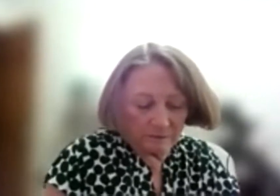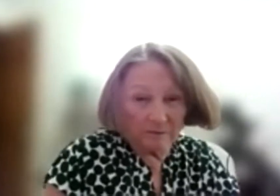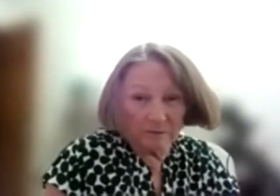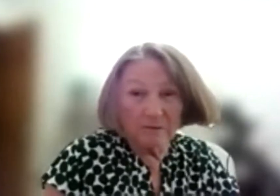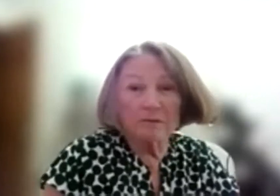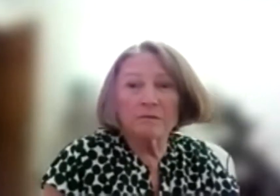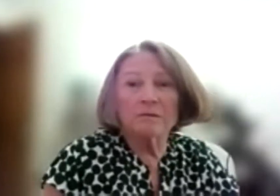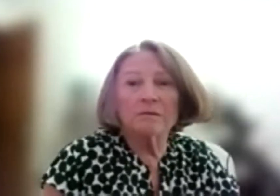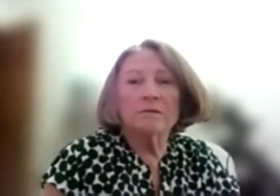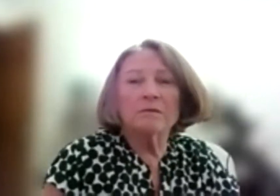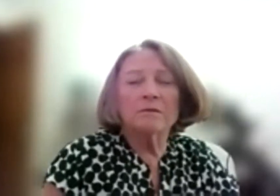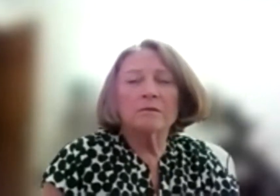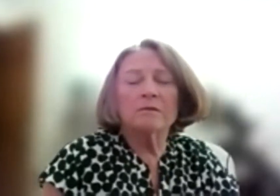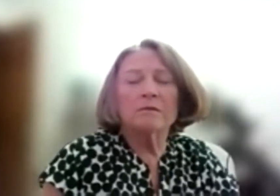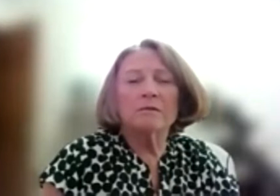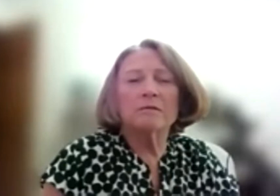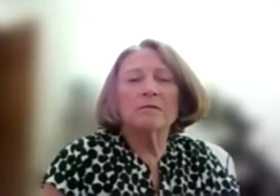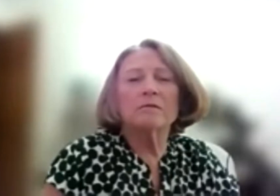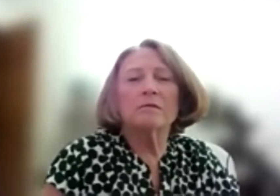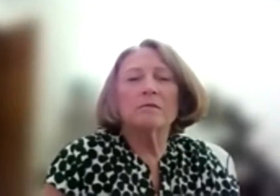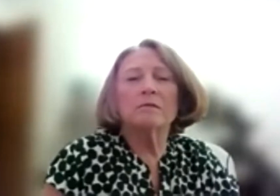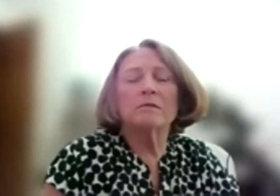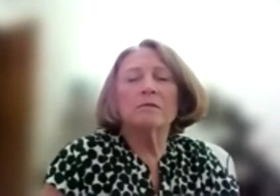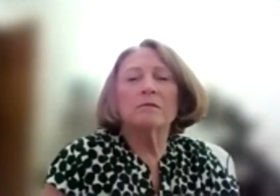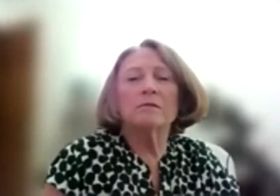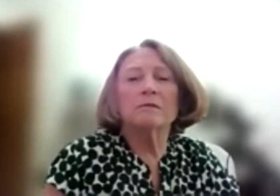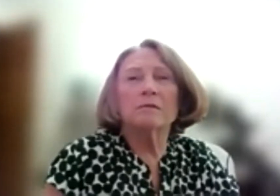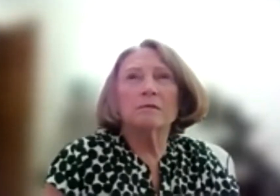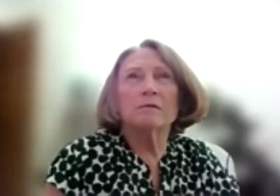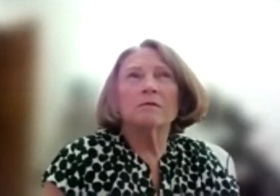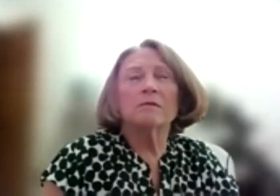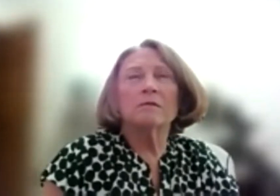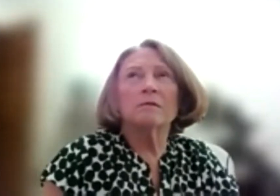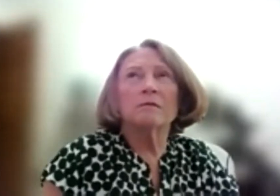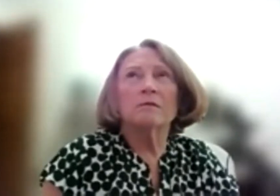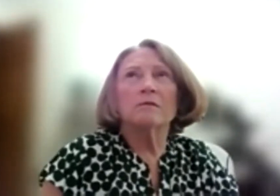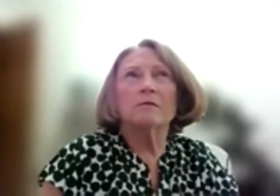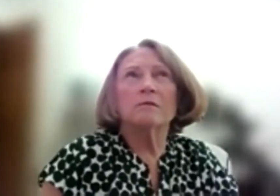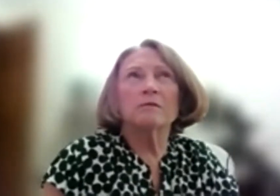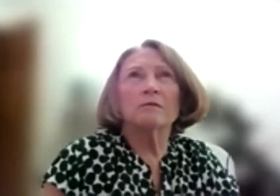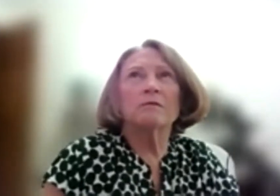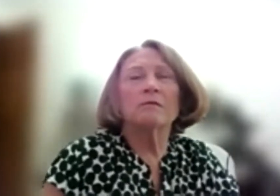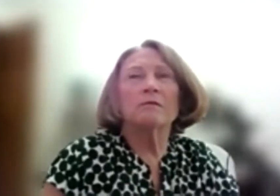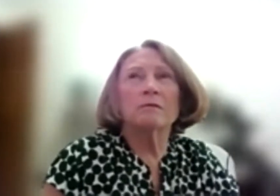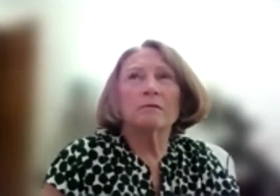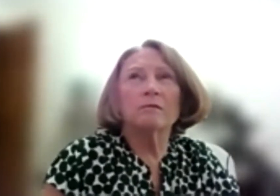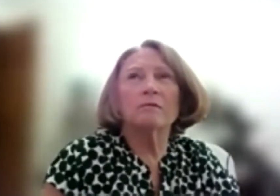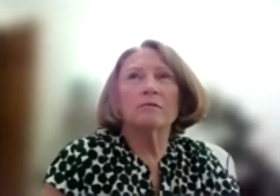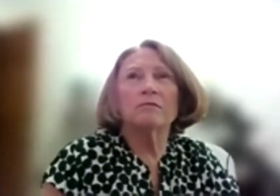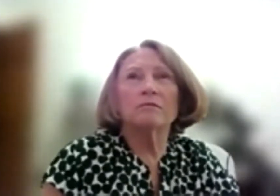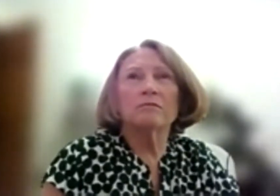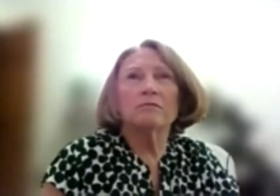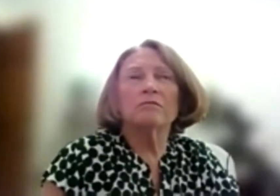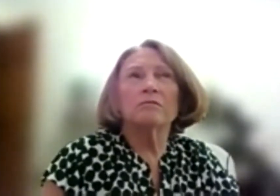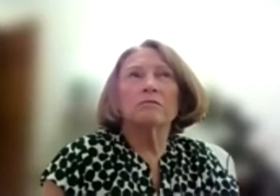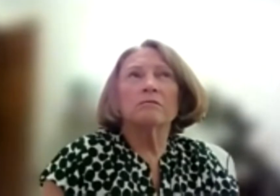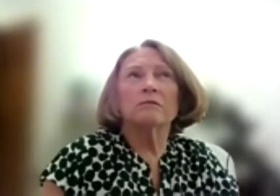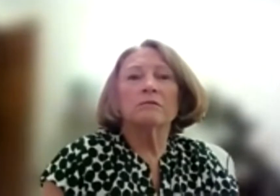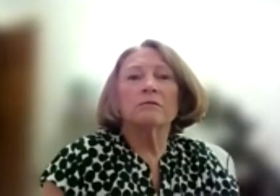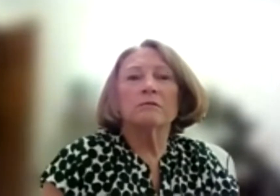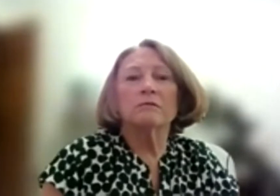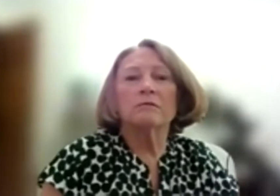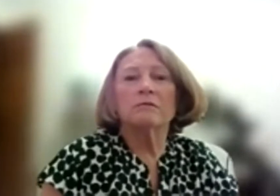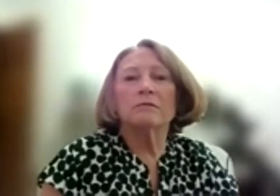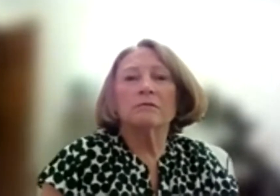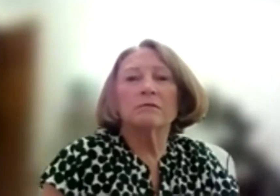necessarily lend itself to finding what people truly need. I mean, we are a fairly safe place to